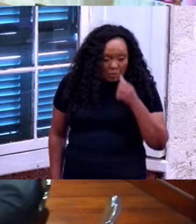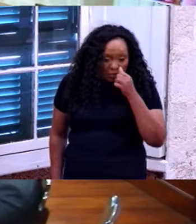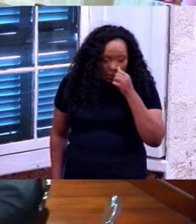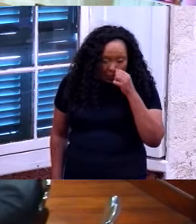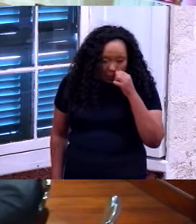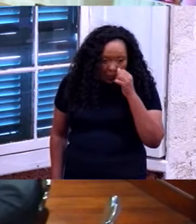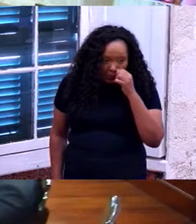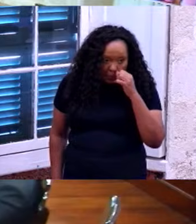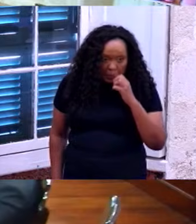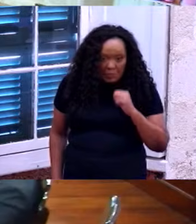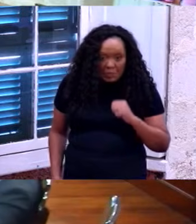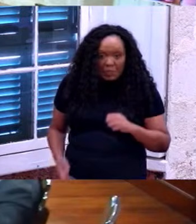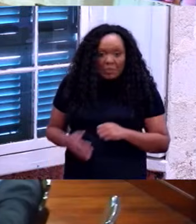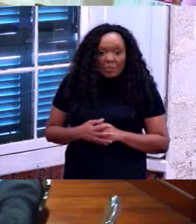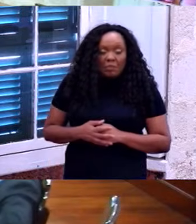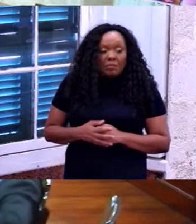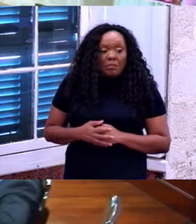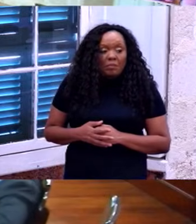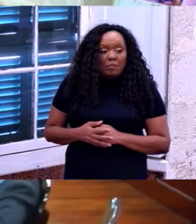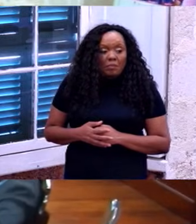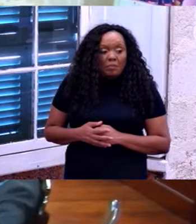The Honorable the Senate is now in committee.